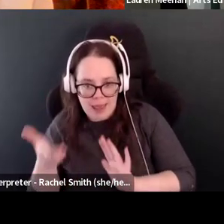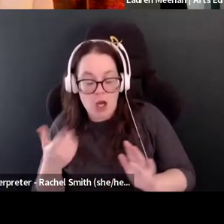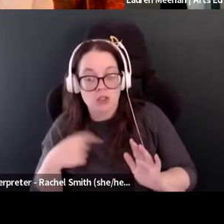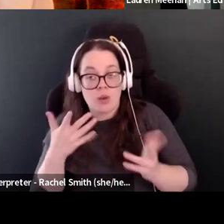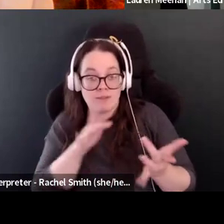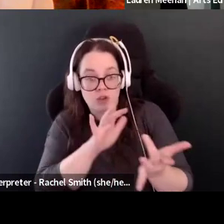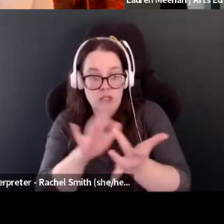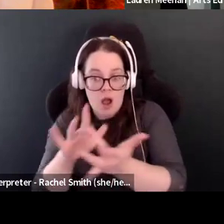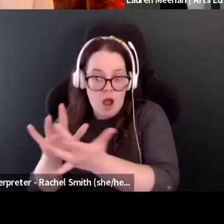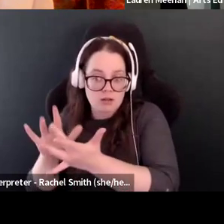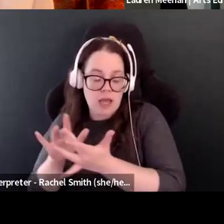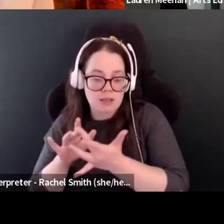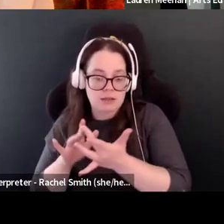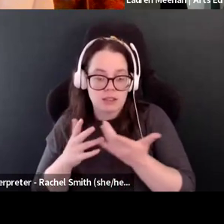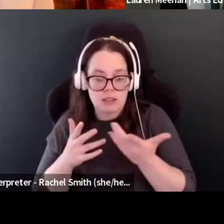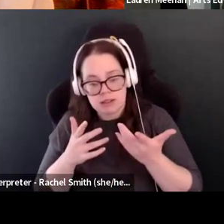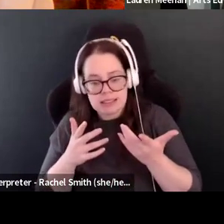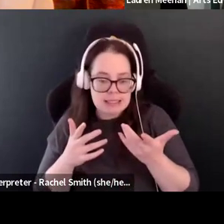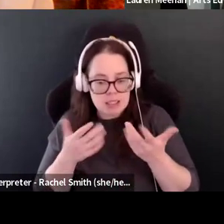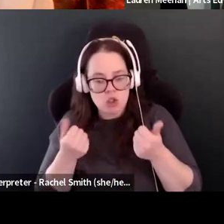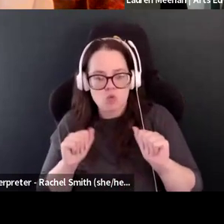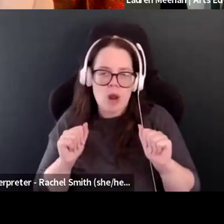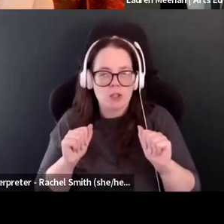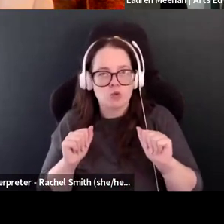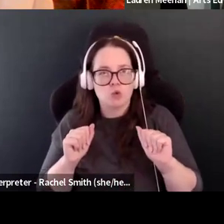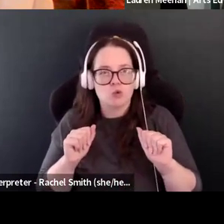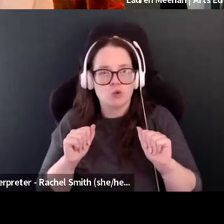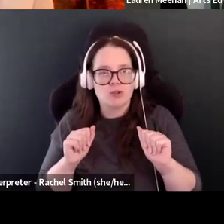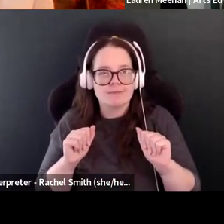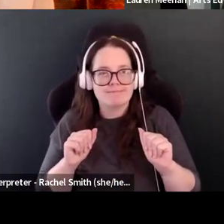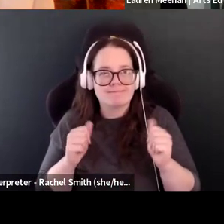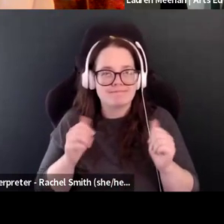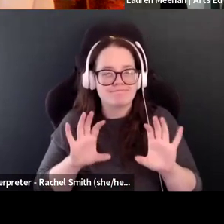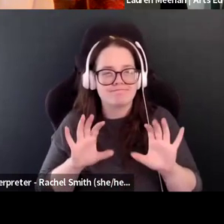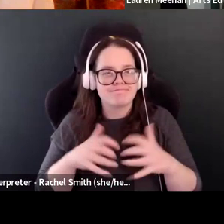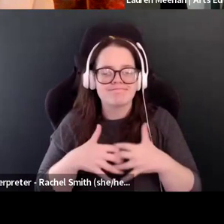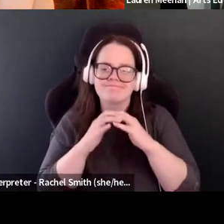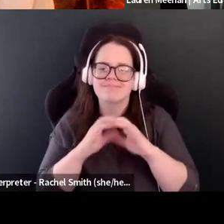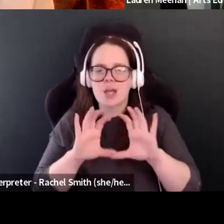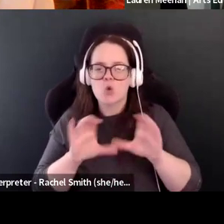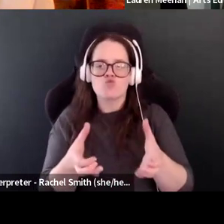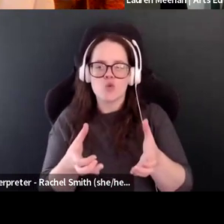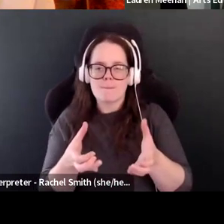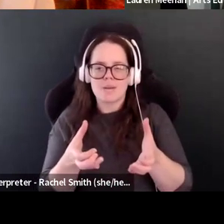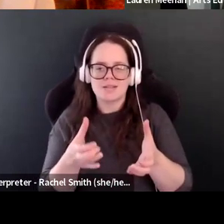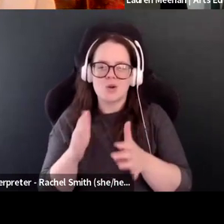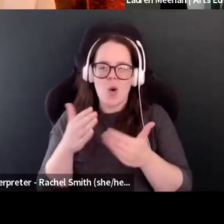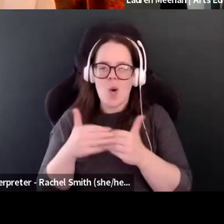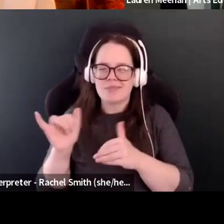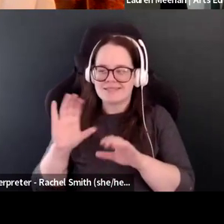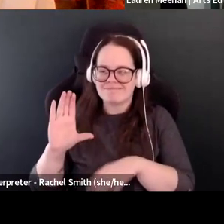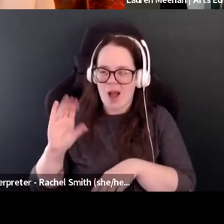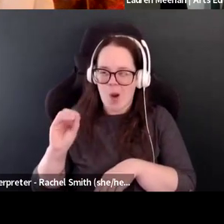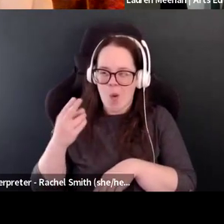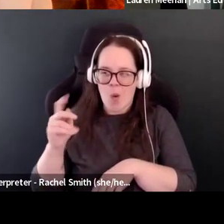to form kind of a group of kind of a cohort